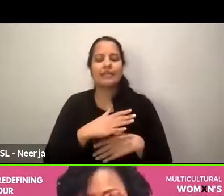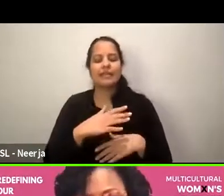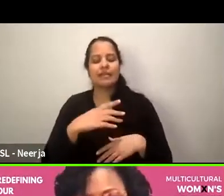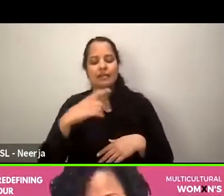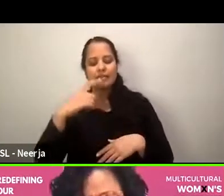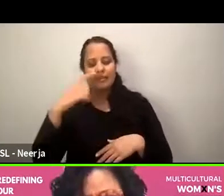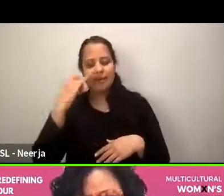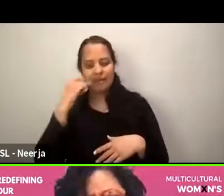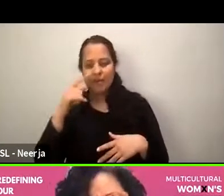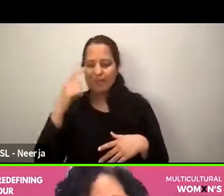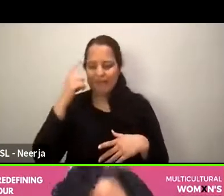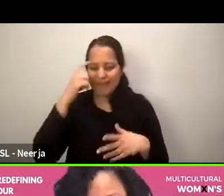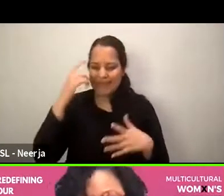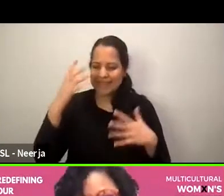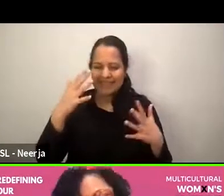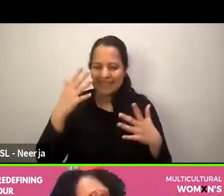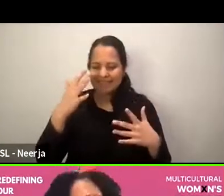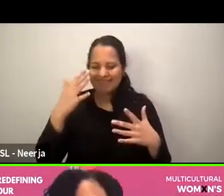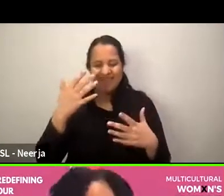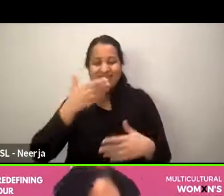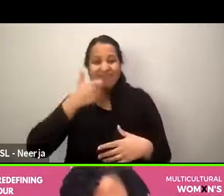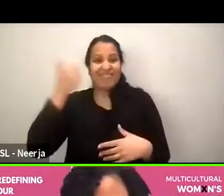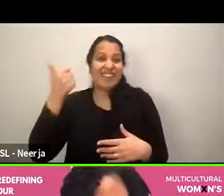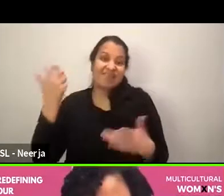better, for lack of a better term.